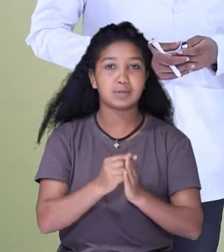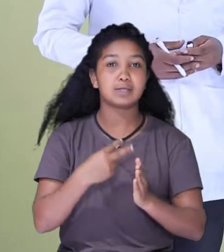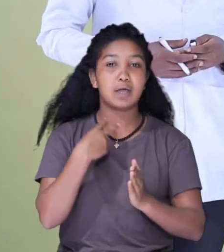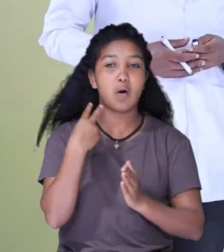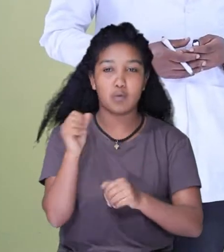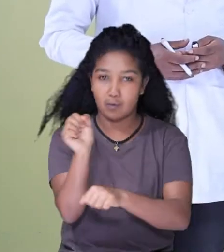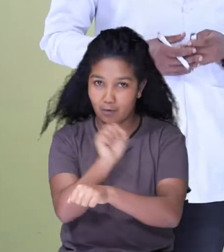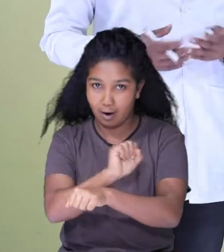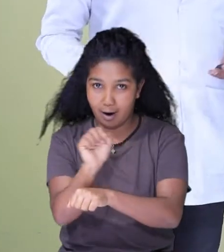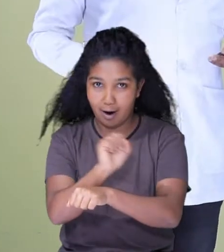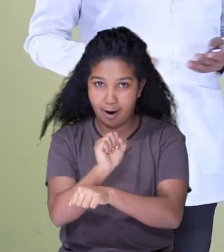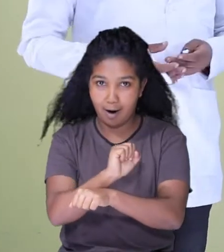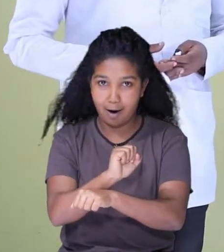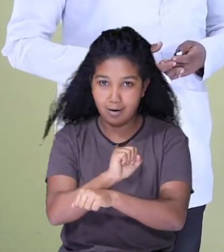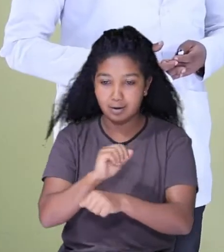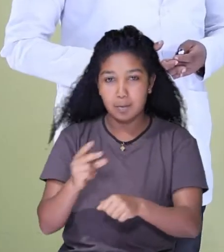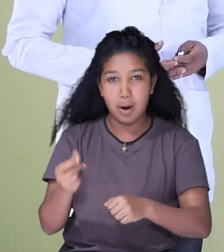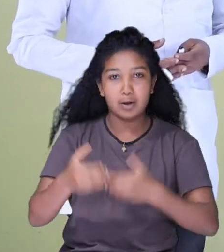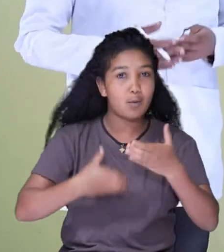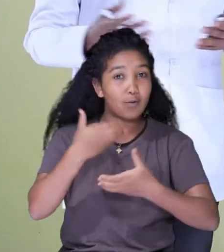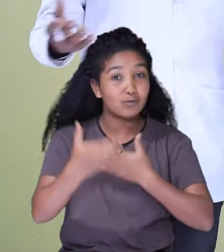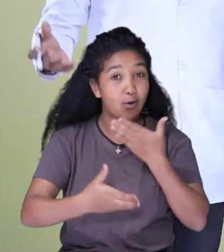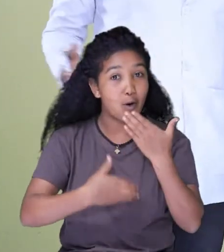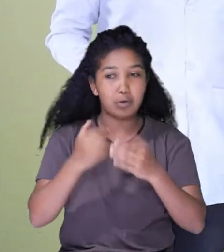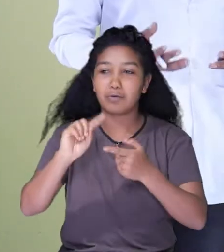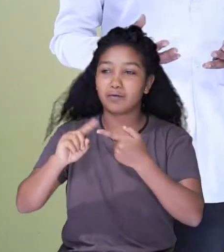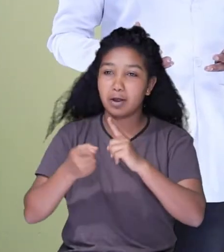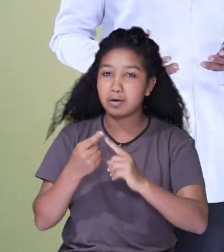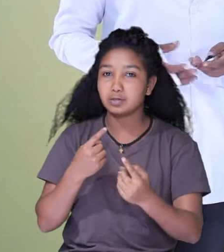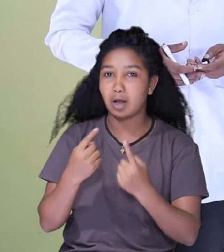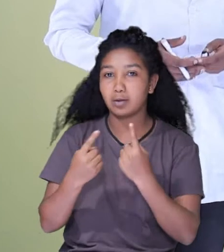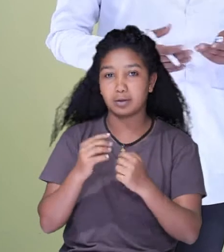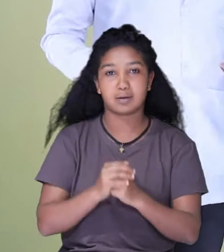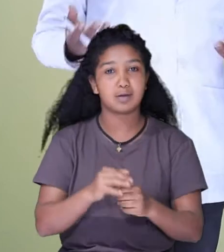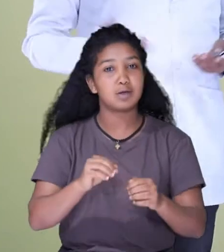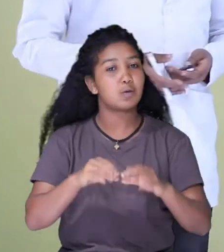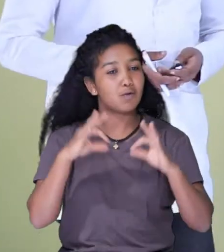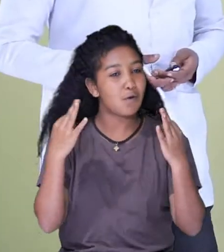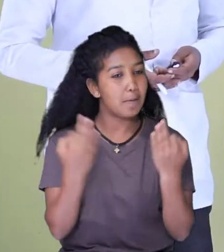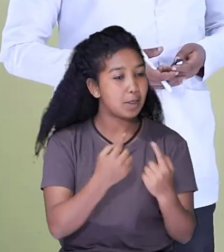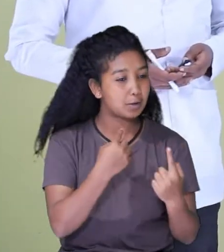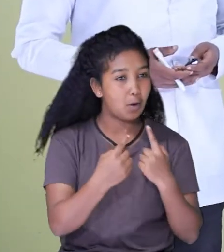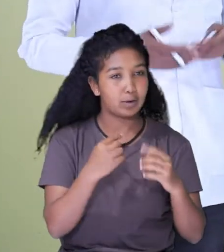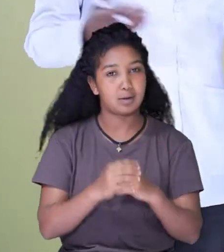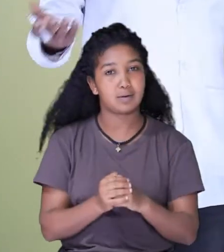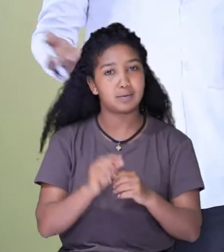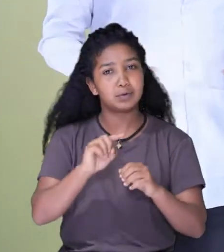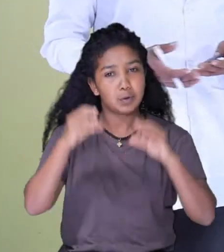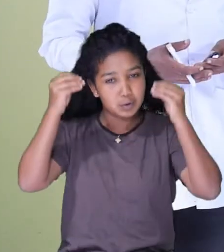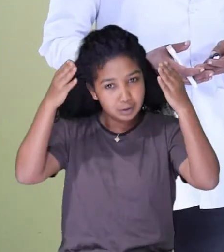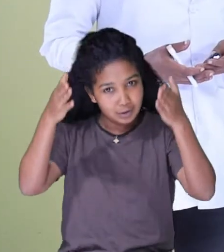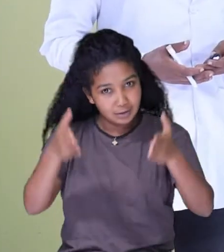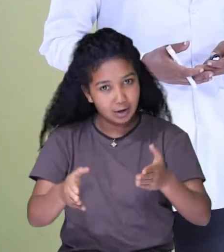of car, barking of dog, your friend chatting, your family talking, your